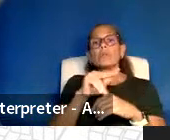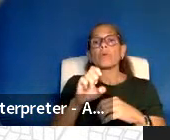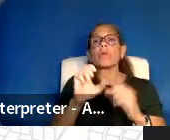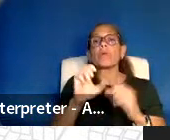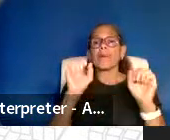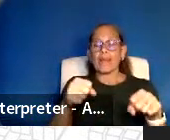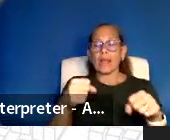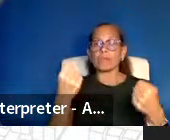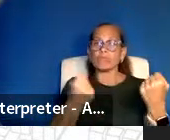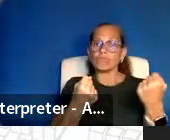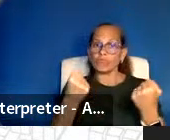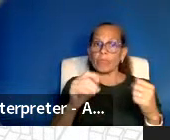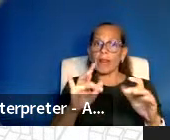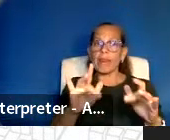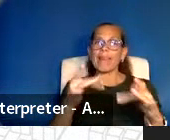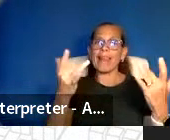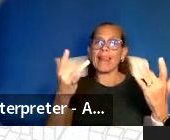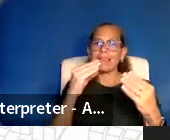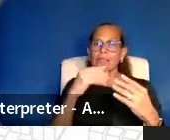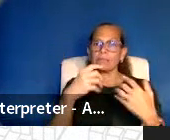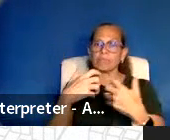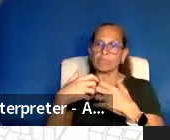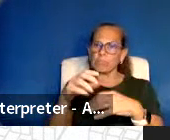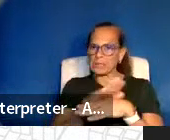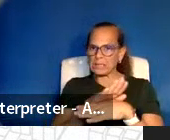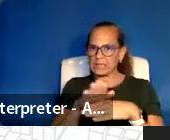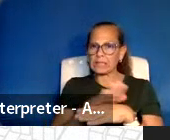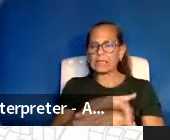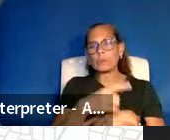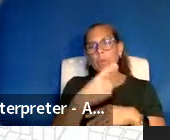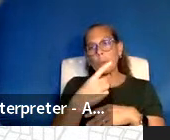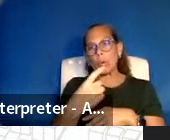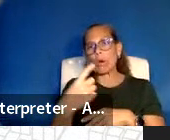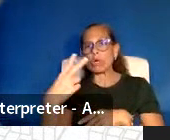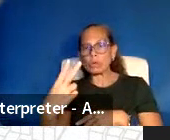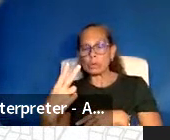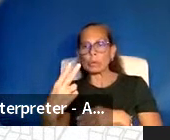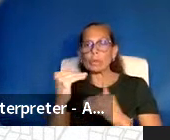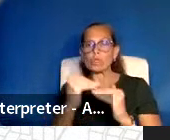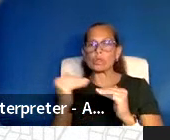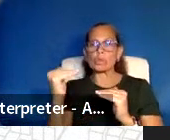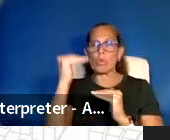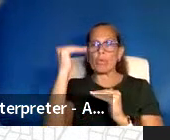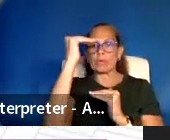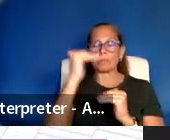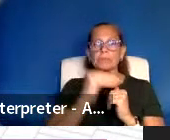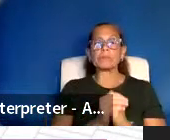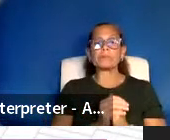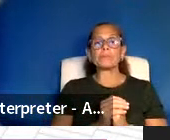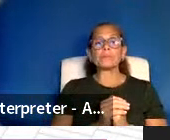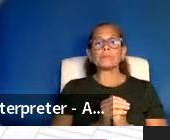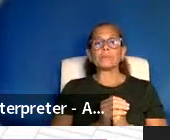light manufacturing, again, typically found in 1 or 2 story buildings. Next slide.